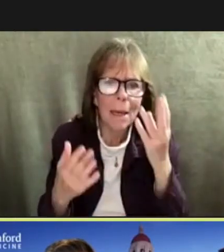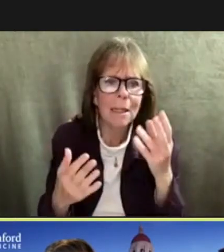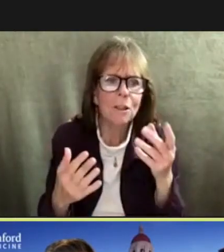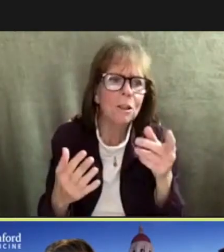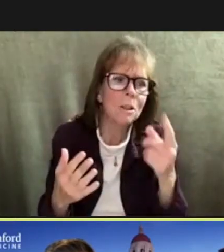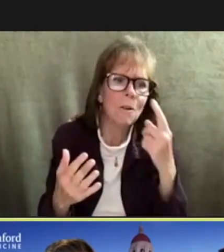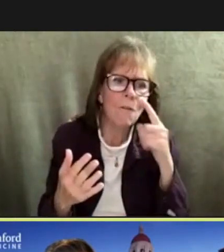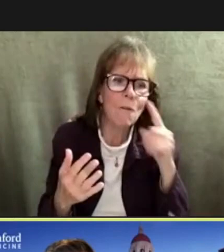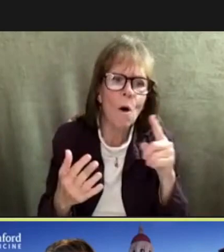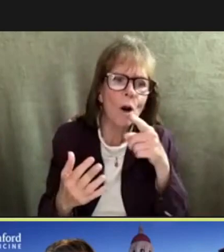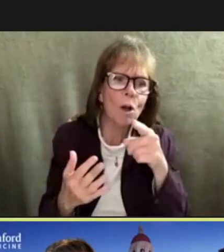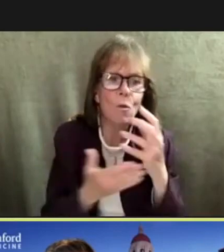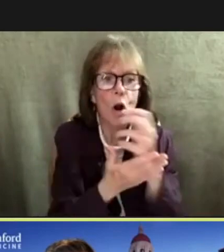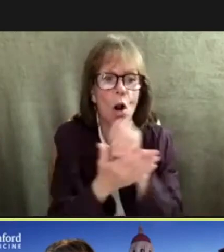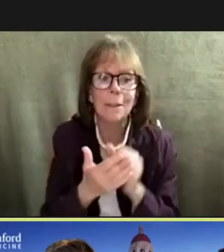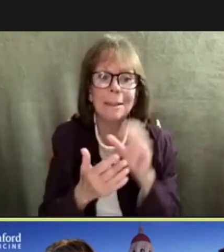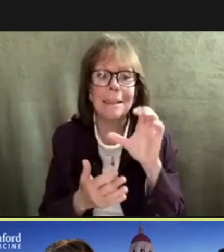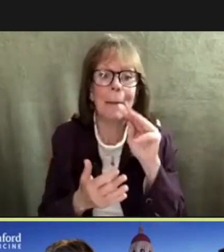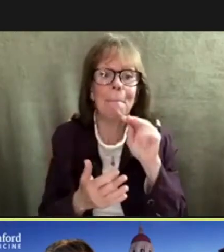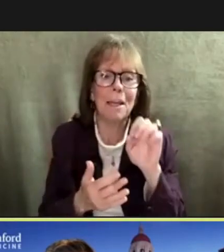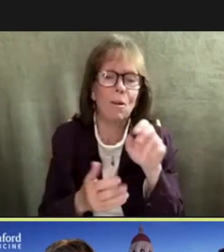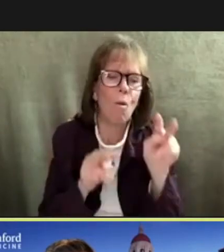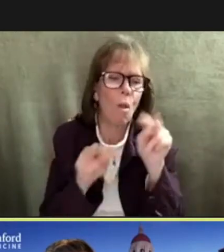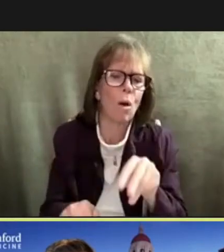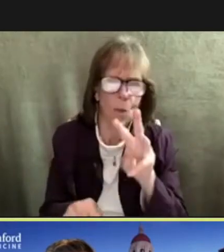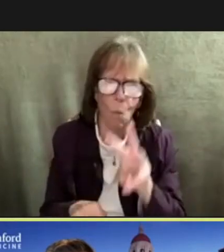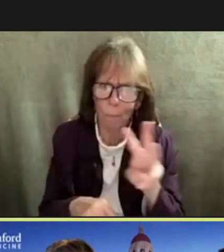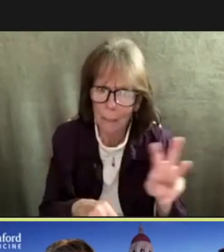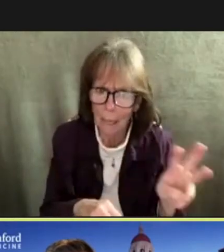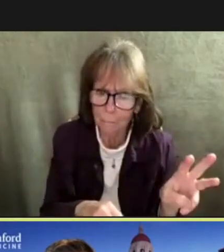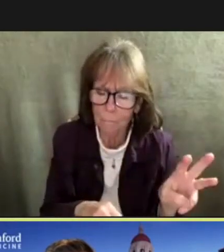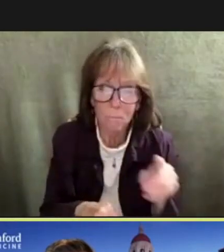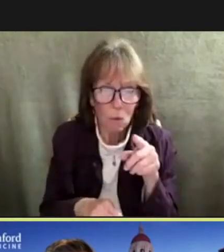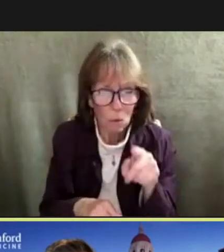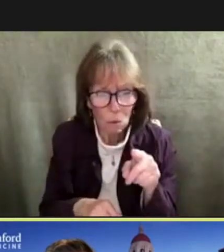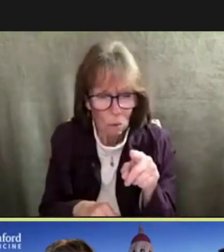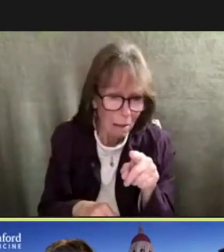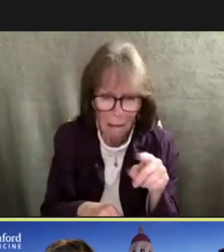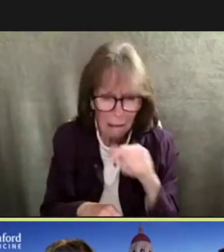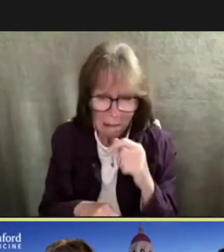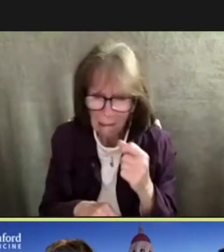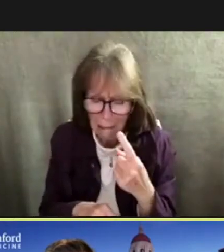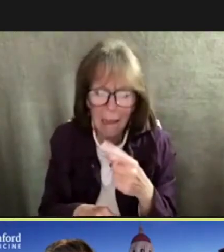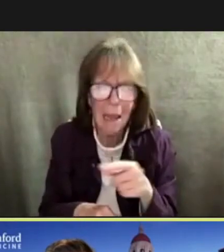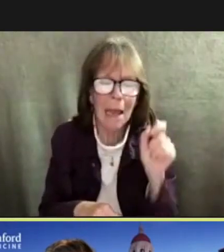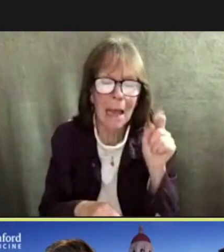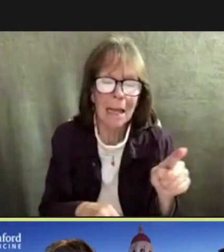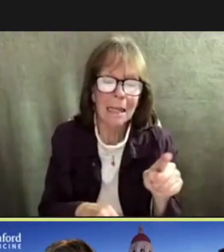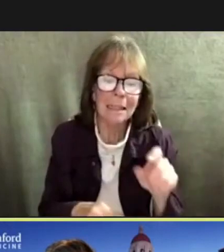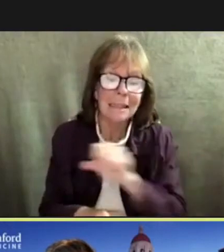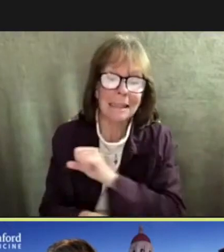for claiming CME is on our website. If you have questions, you can email